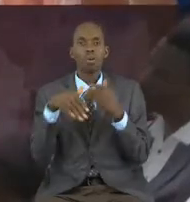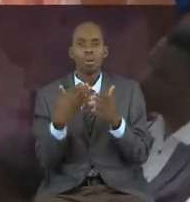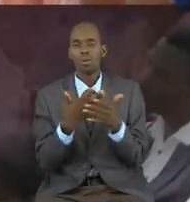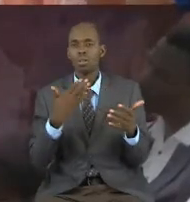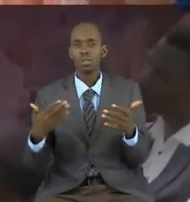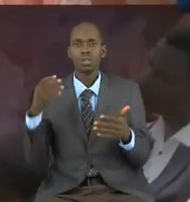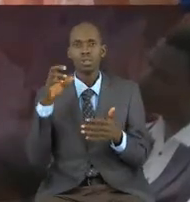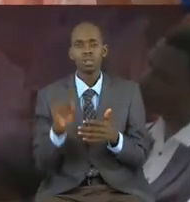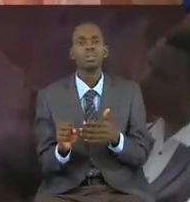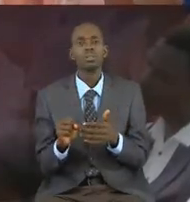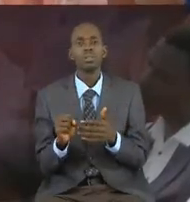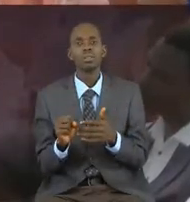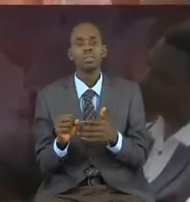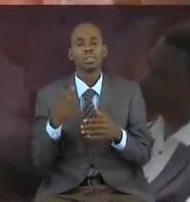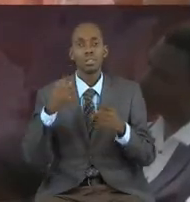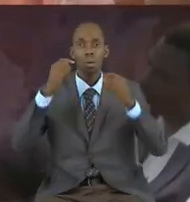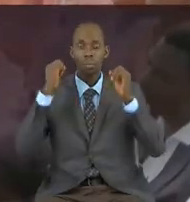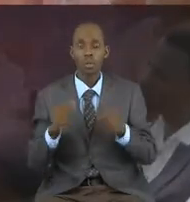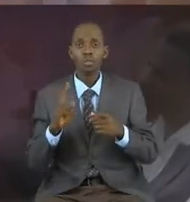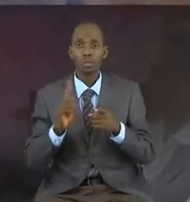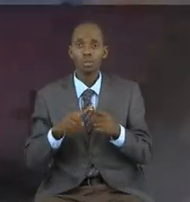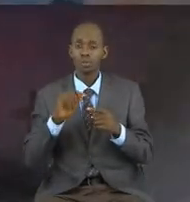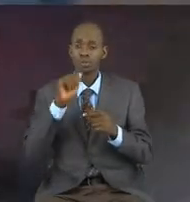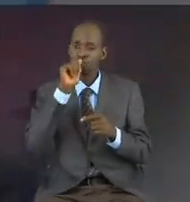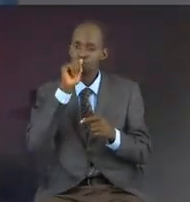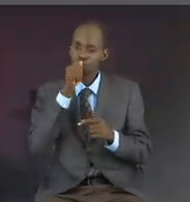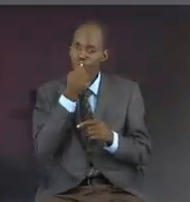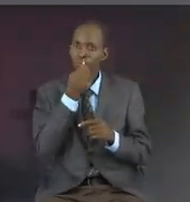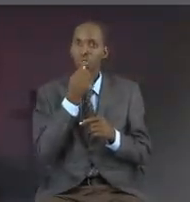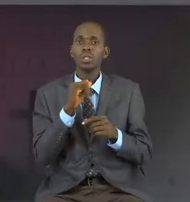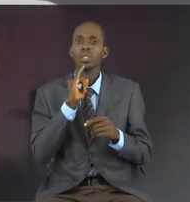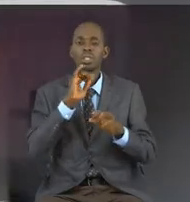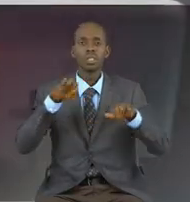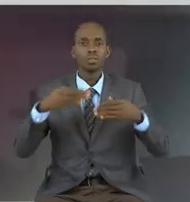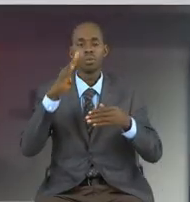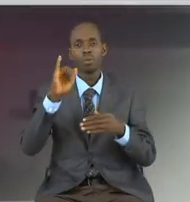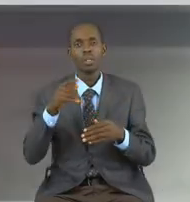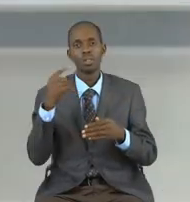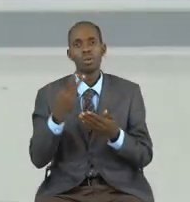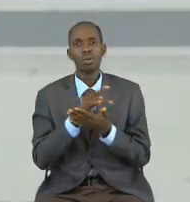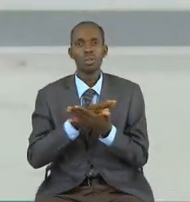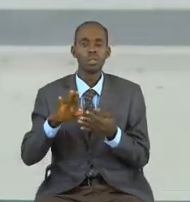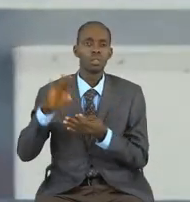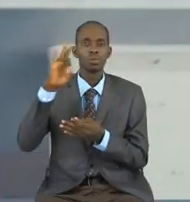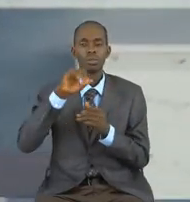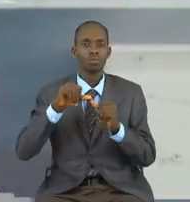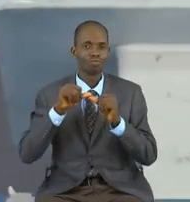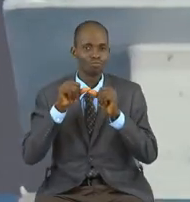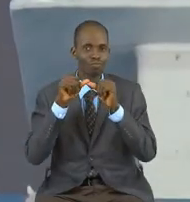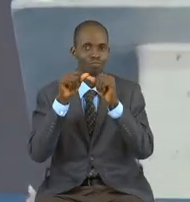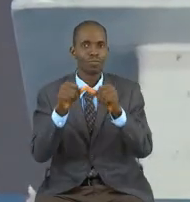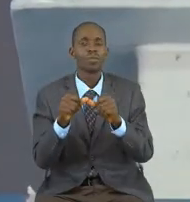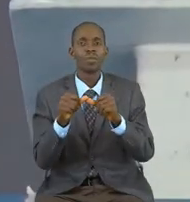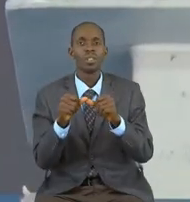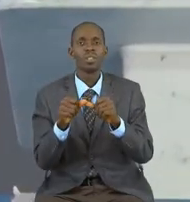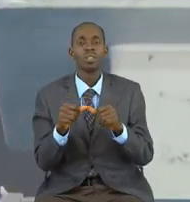to endure like that is given by the Holy Ghost. Preservation, that good thing that you